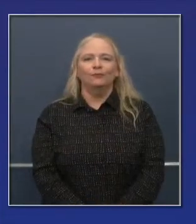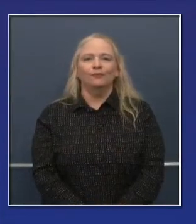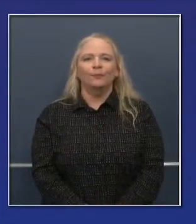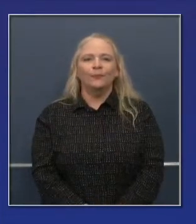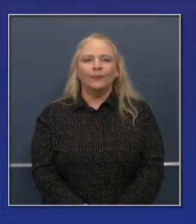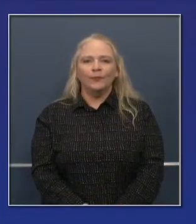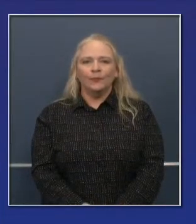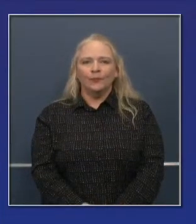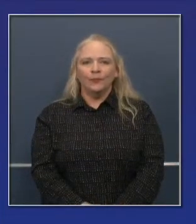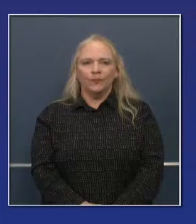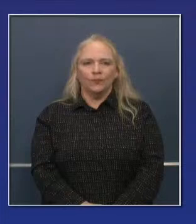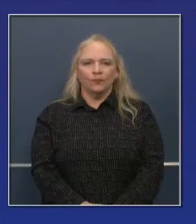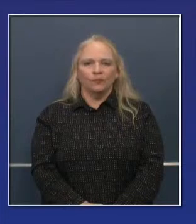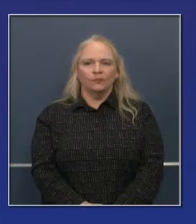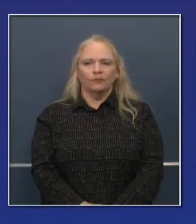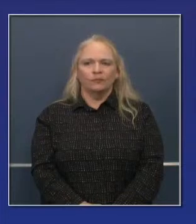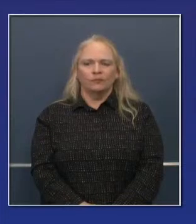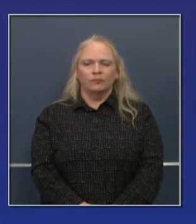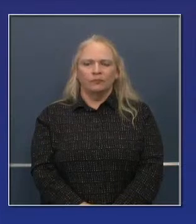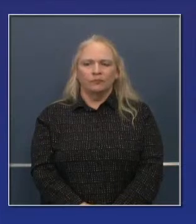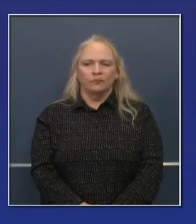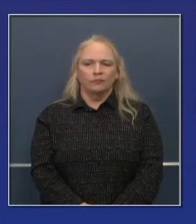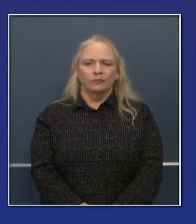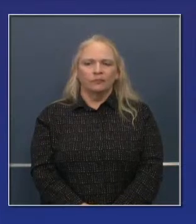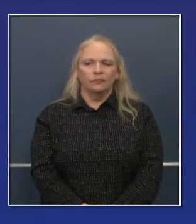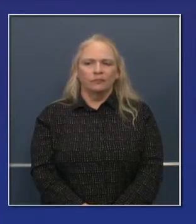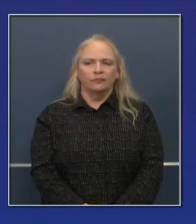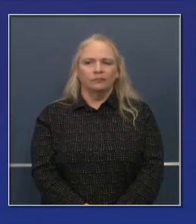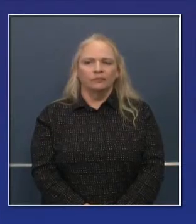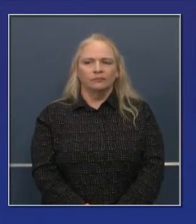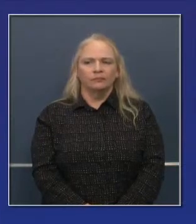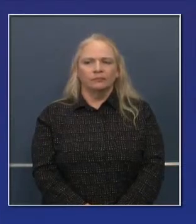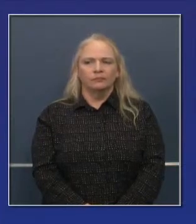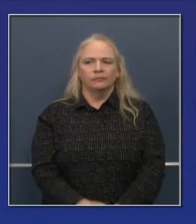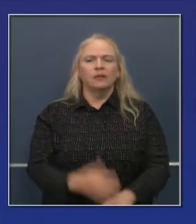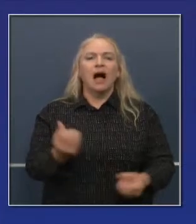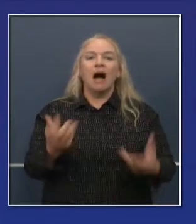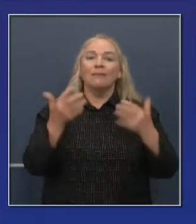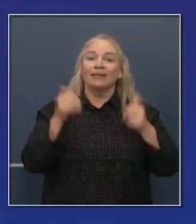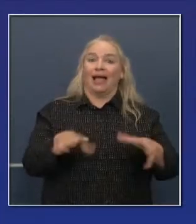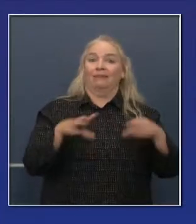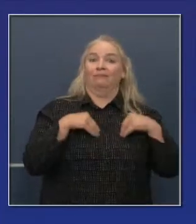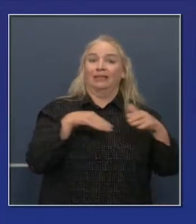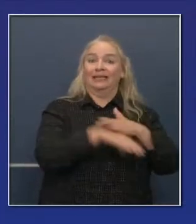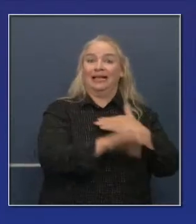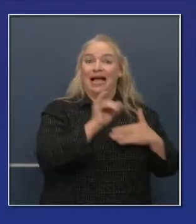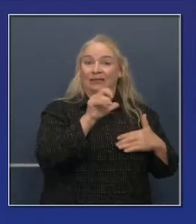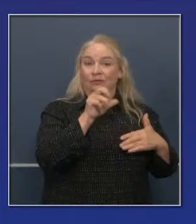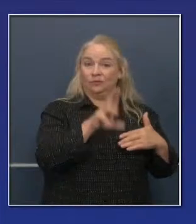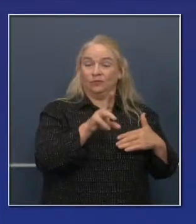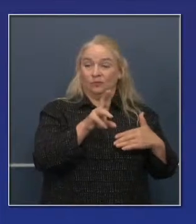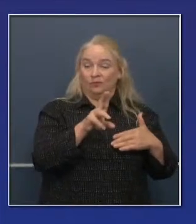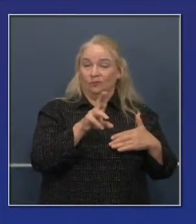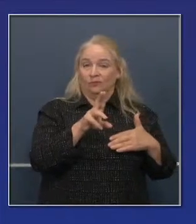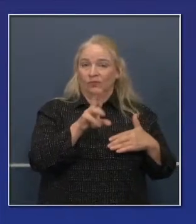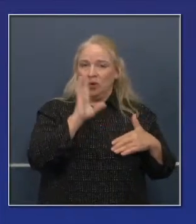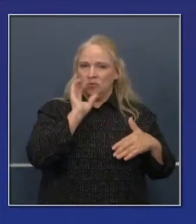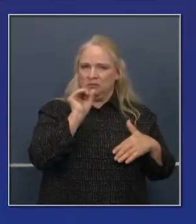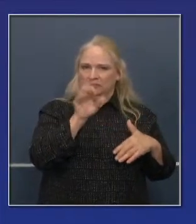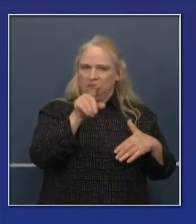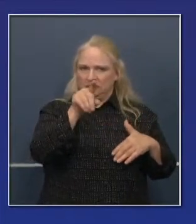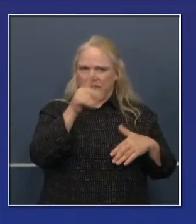Total capacity in our critical care system for ICUs, it's at 16% total number of ICU patients